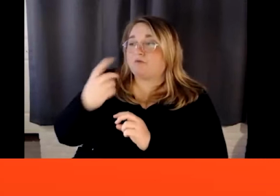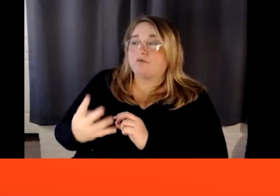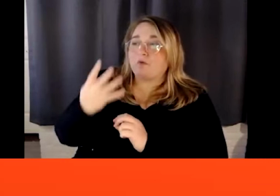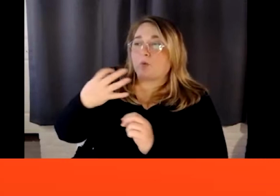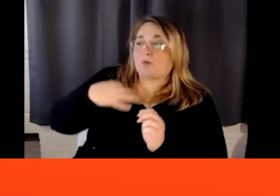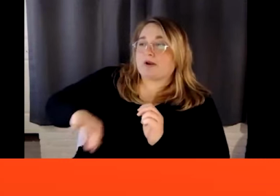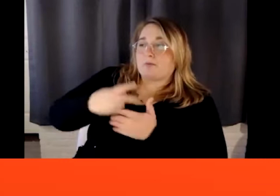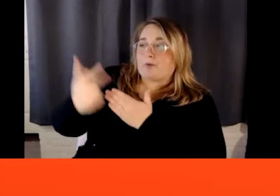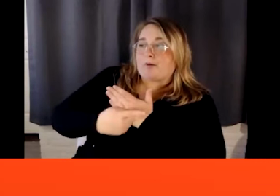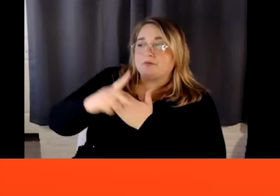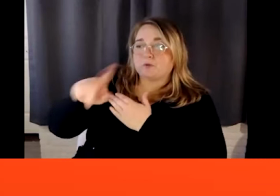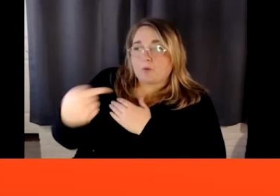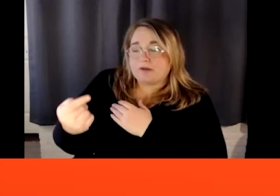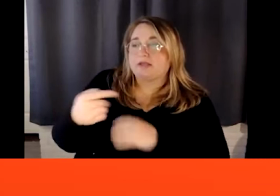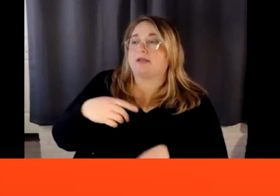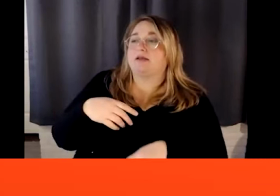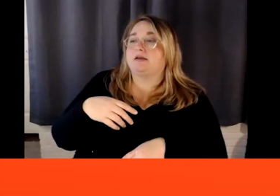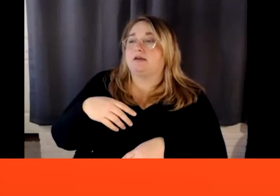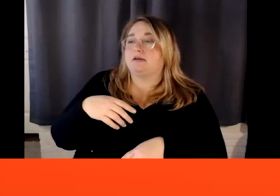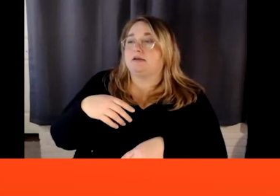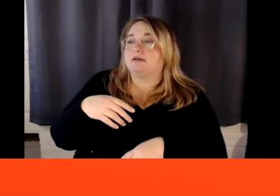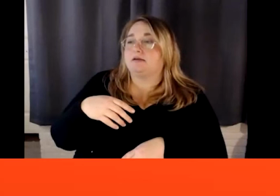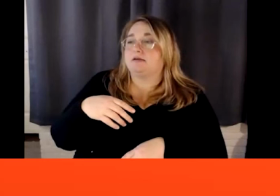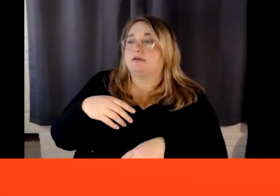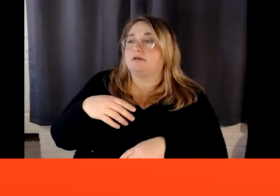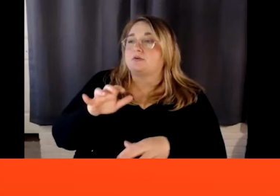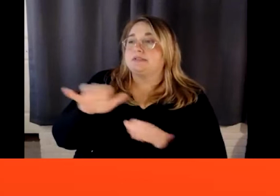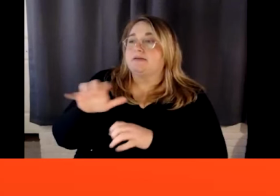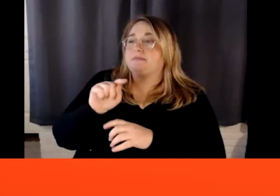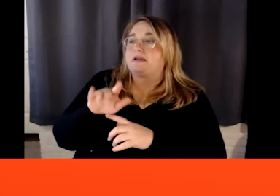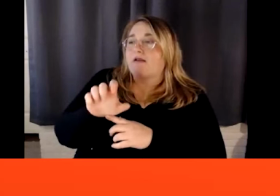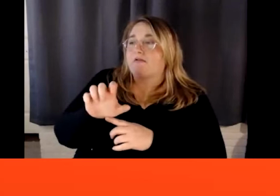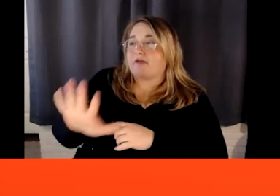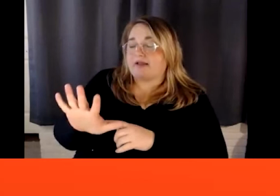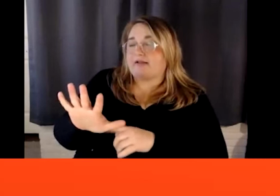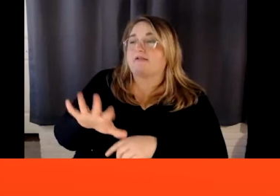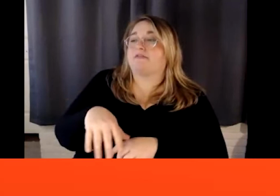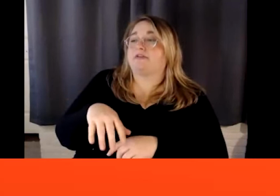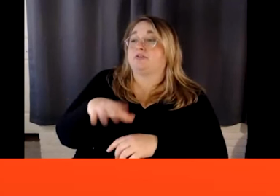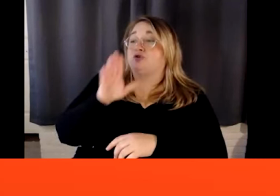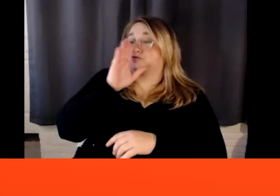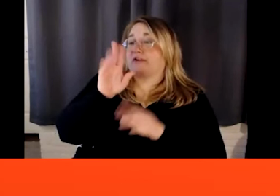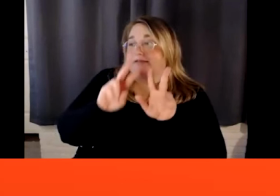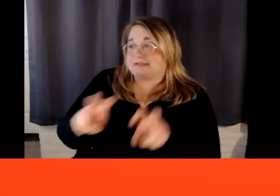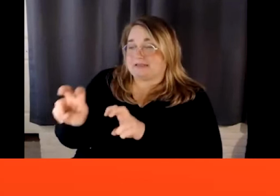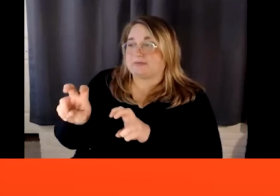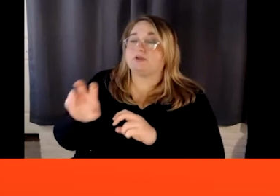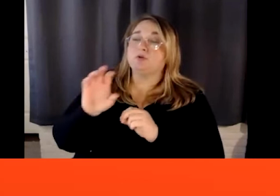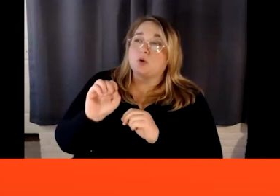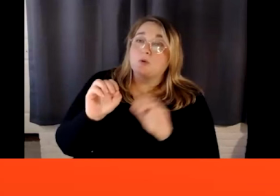only. So it's in Title V, direct assessment. So at this point,